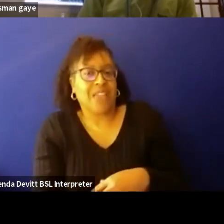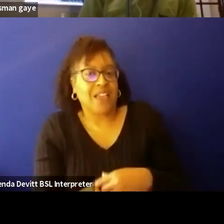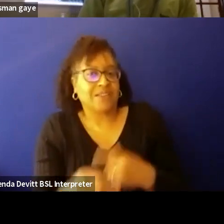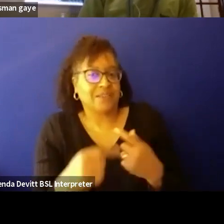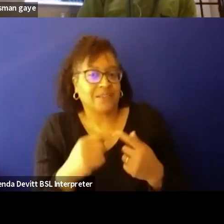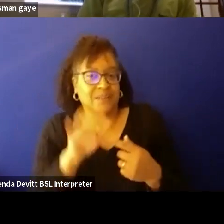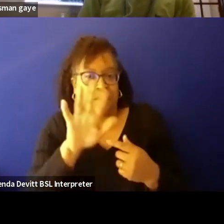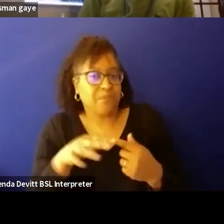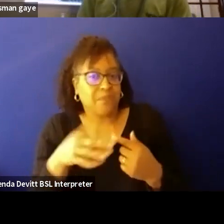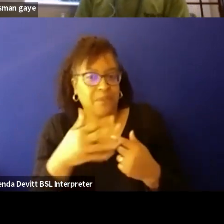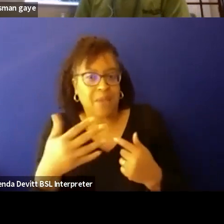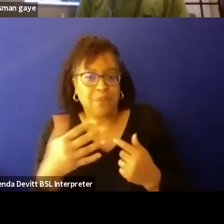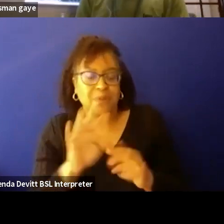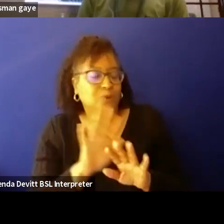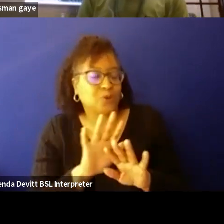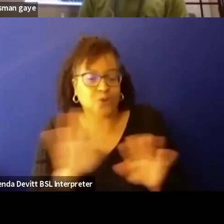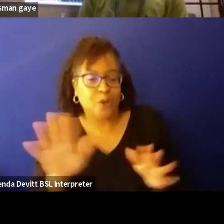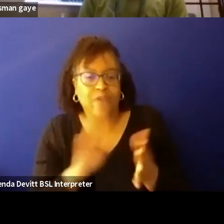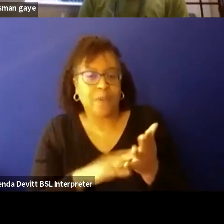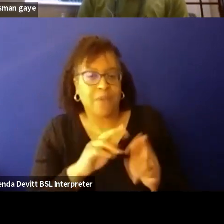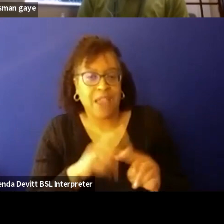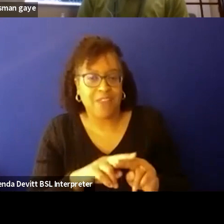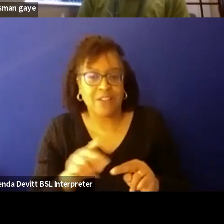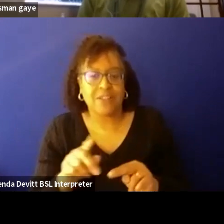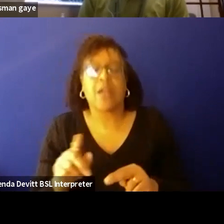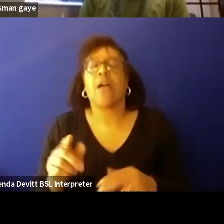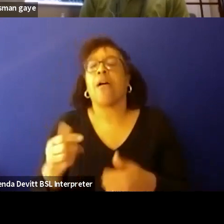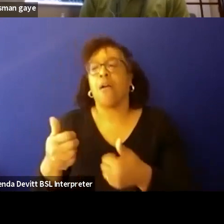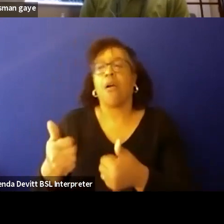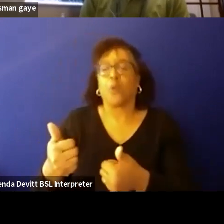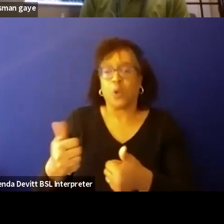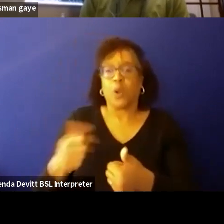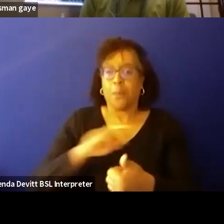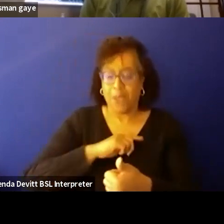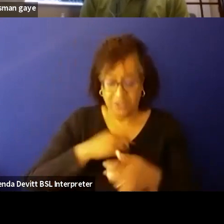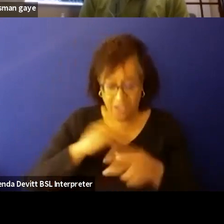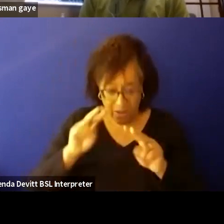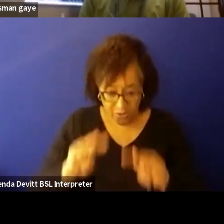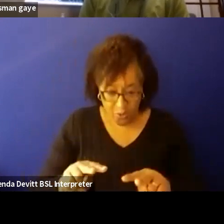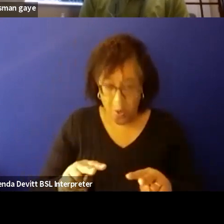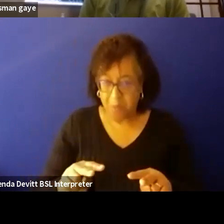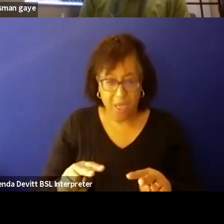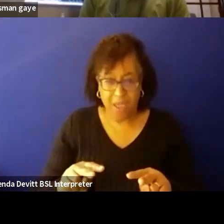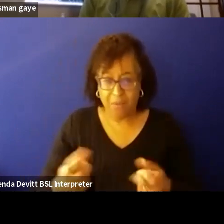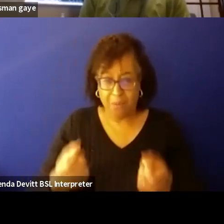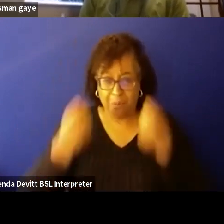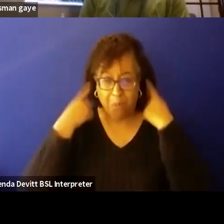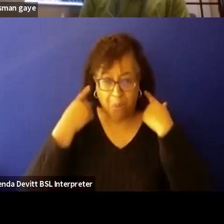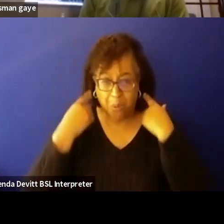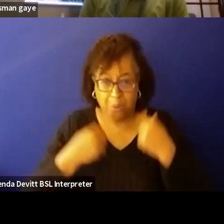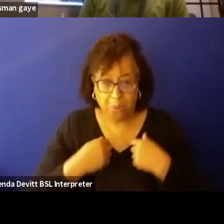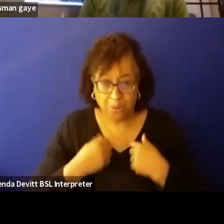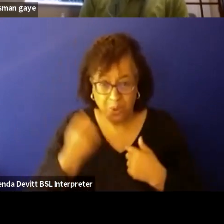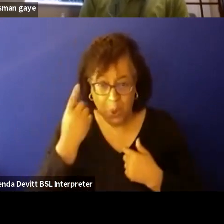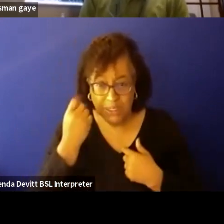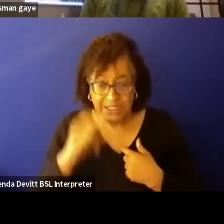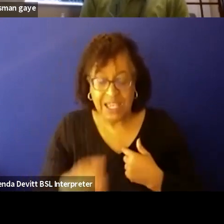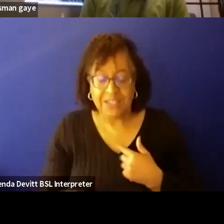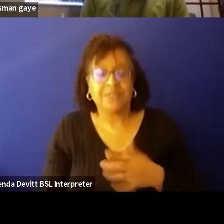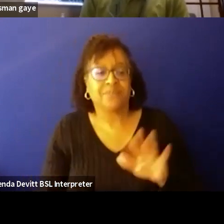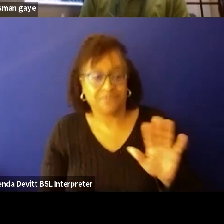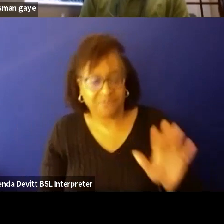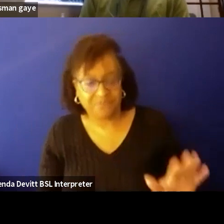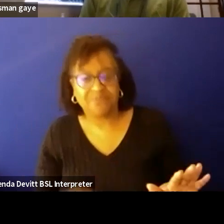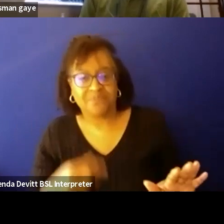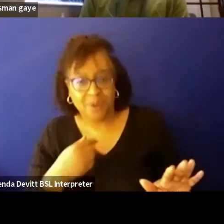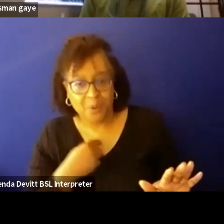say, because if it was, that looked very, very confusing. So we did an inclusion event for all schools and settings where we